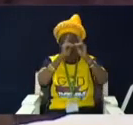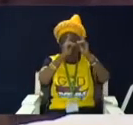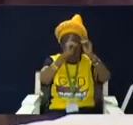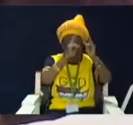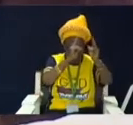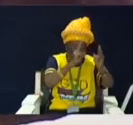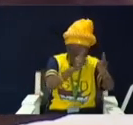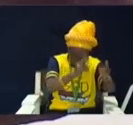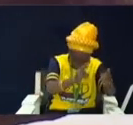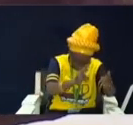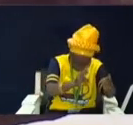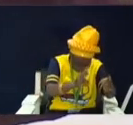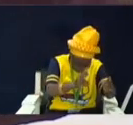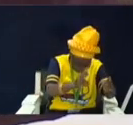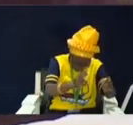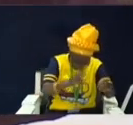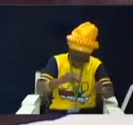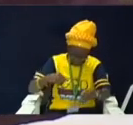honor.